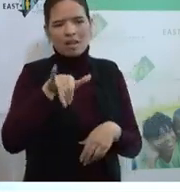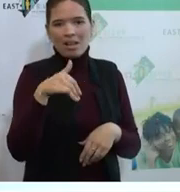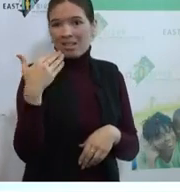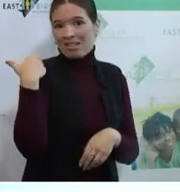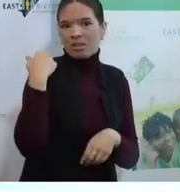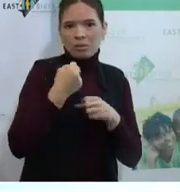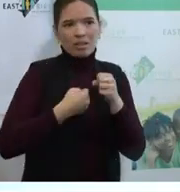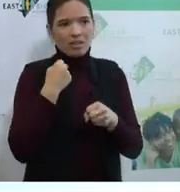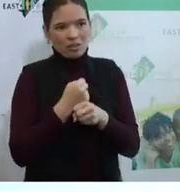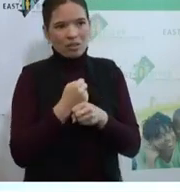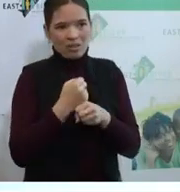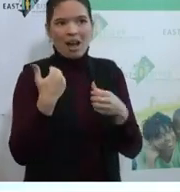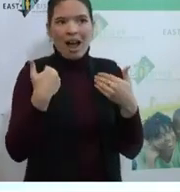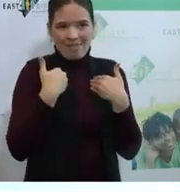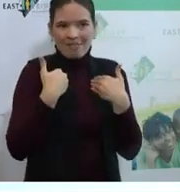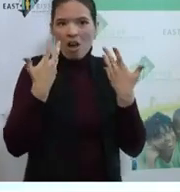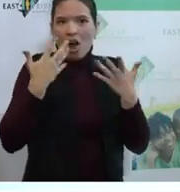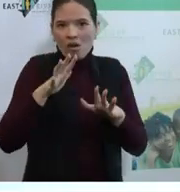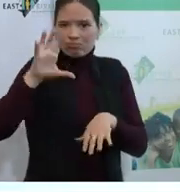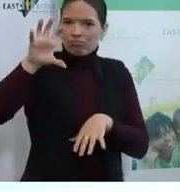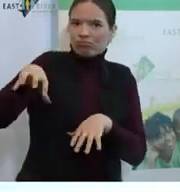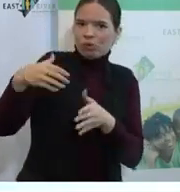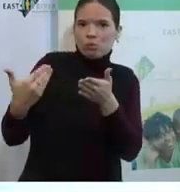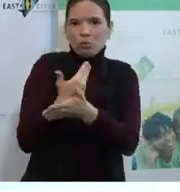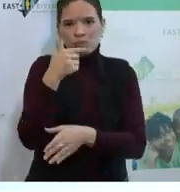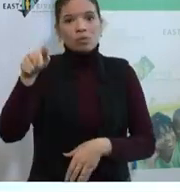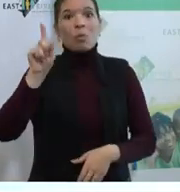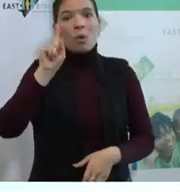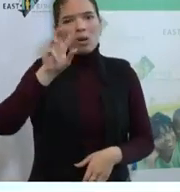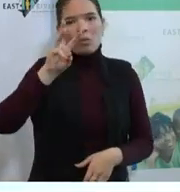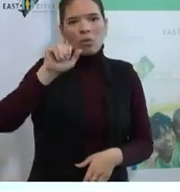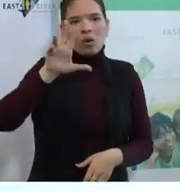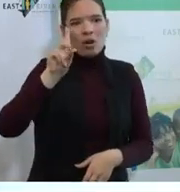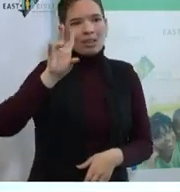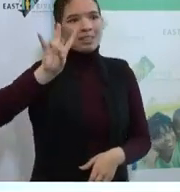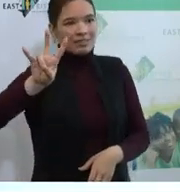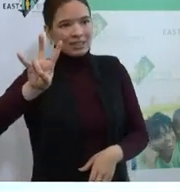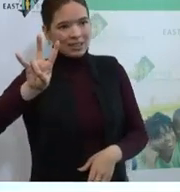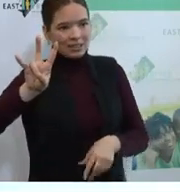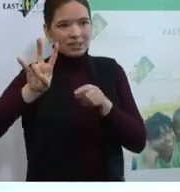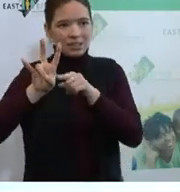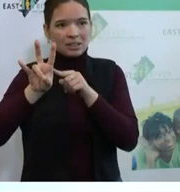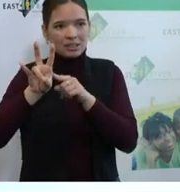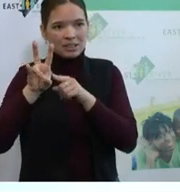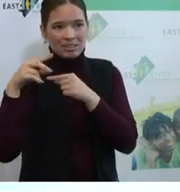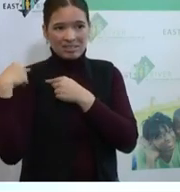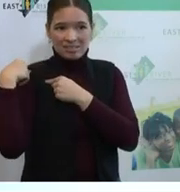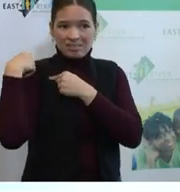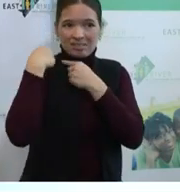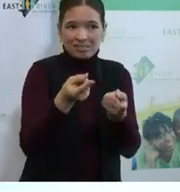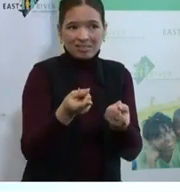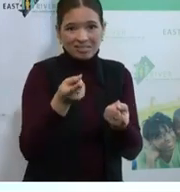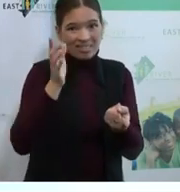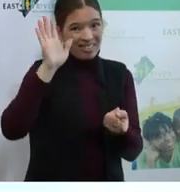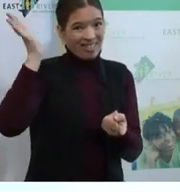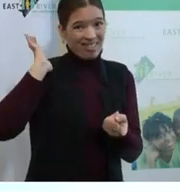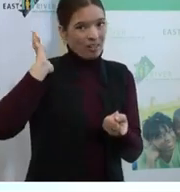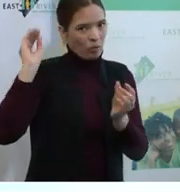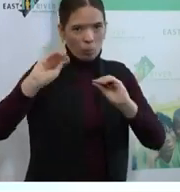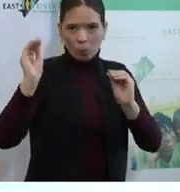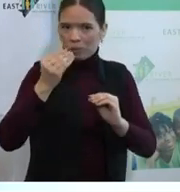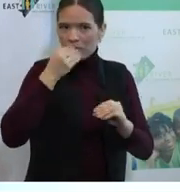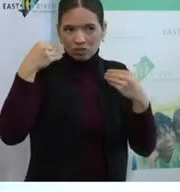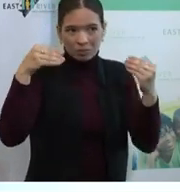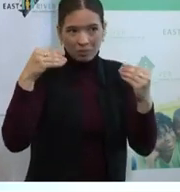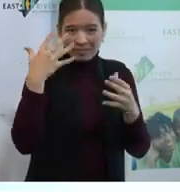7 in 15 years. So the addition of Lidl has meant a lot to neighbors. But